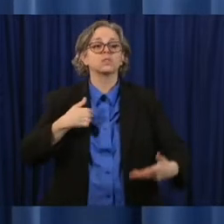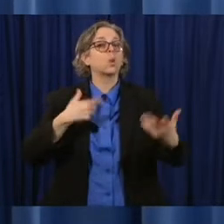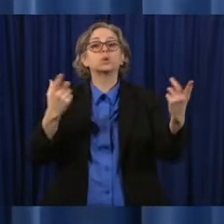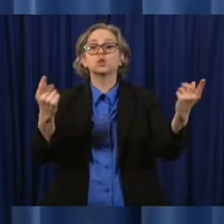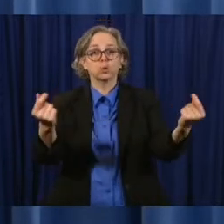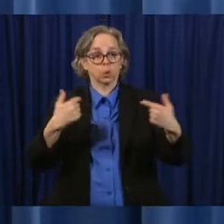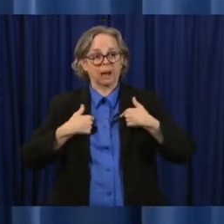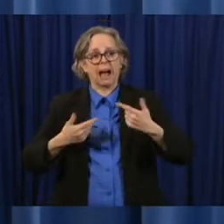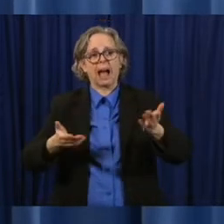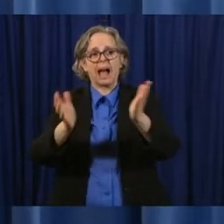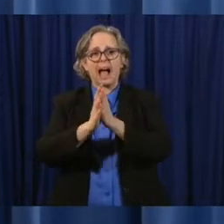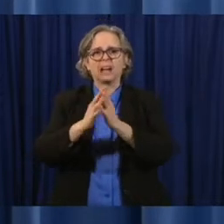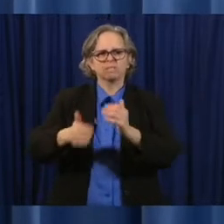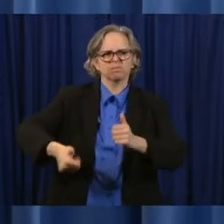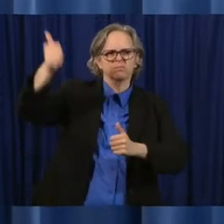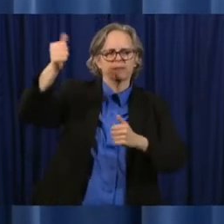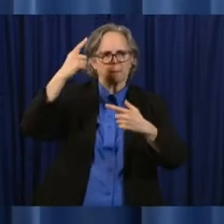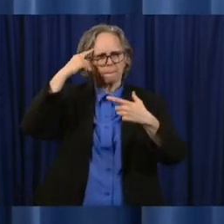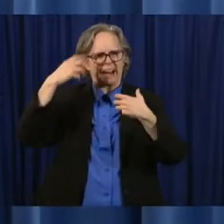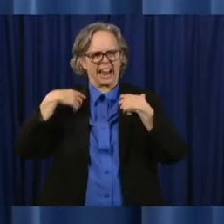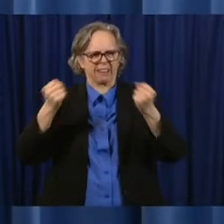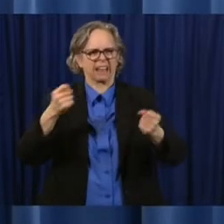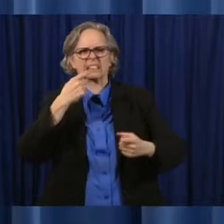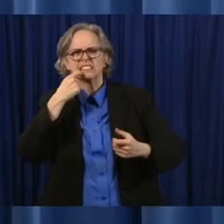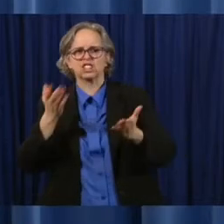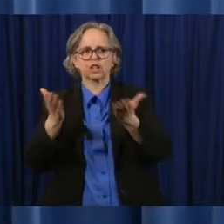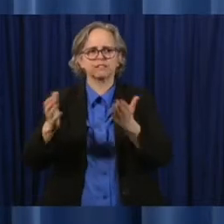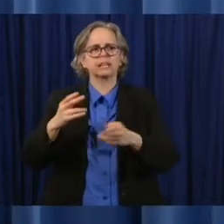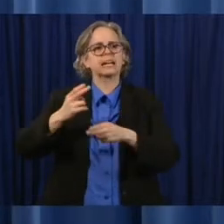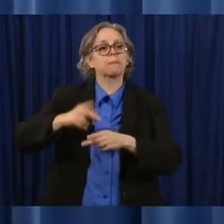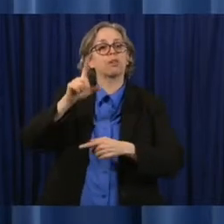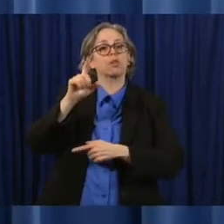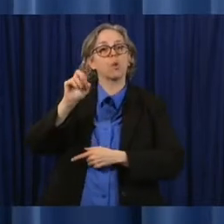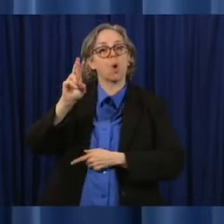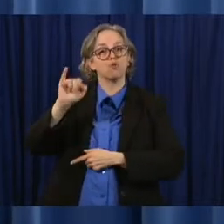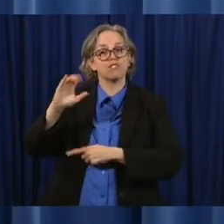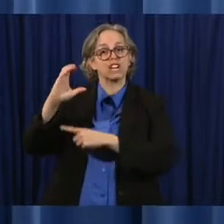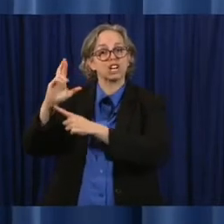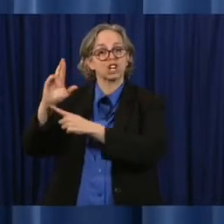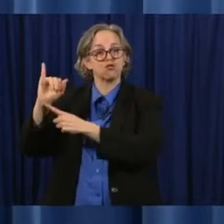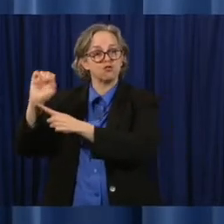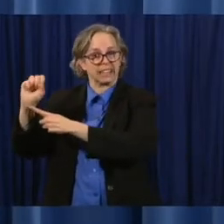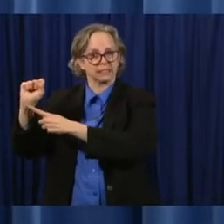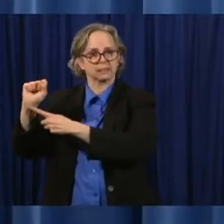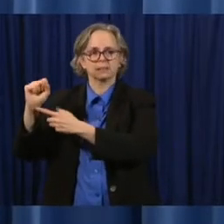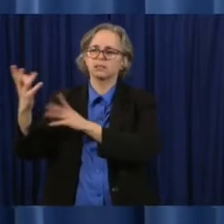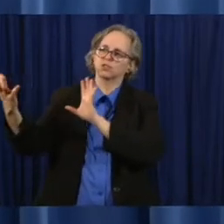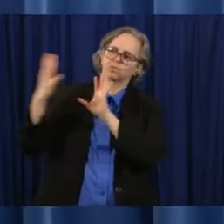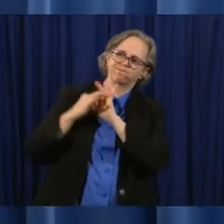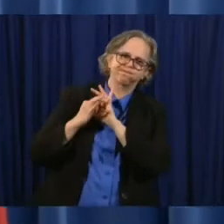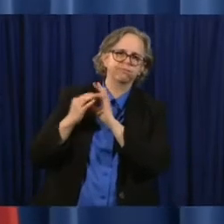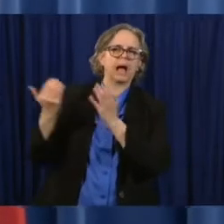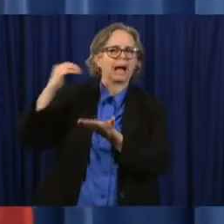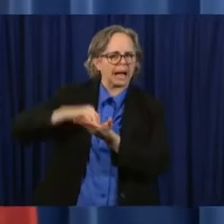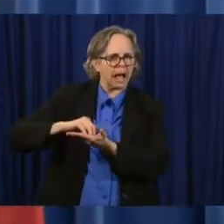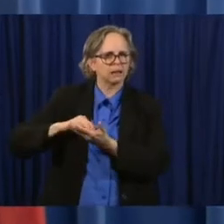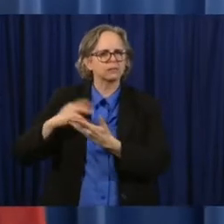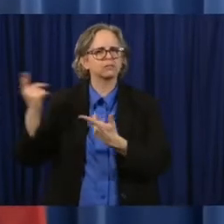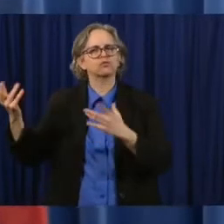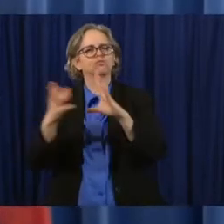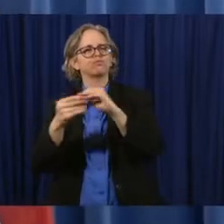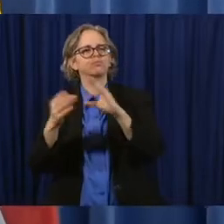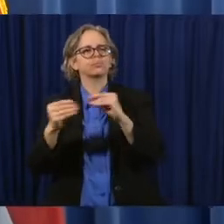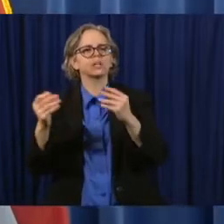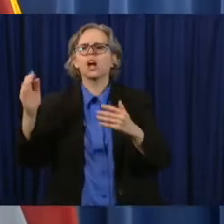Chris, to rejoin us again. She was here before, and to talk about a new effort that we're rolling out to help Ohioans